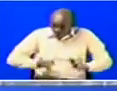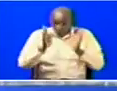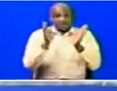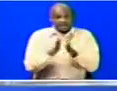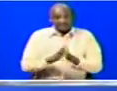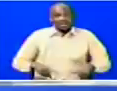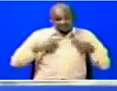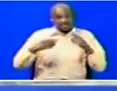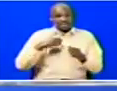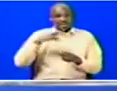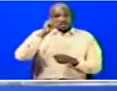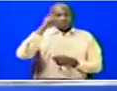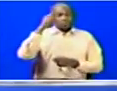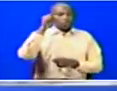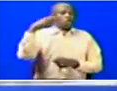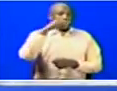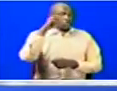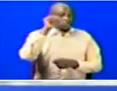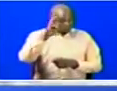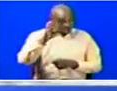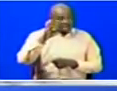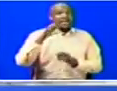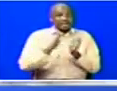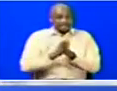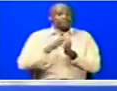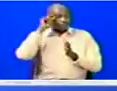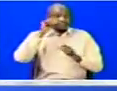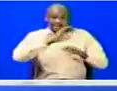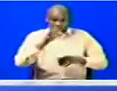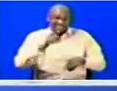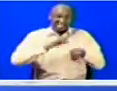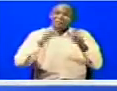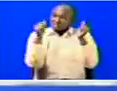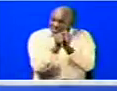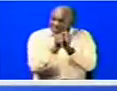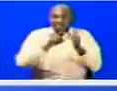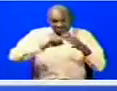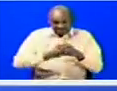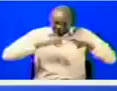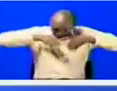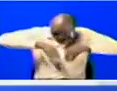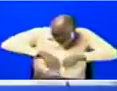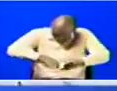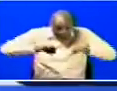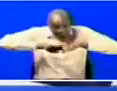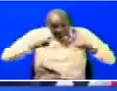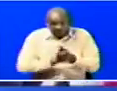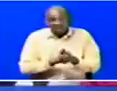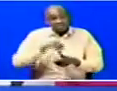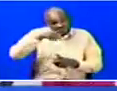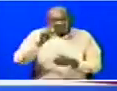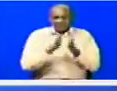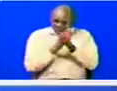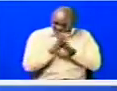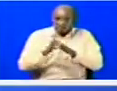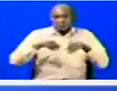in Mutongwe, Mombasa County, Musa began diving at the age of 10 in the Indian Ocean before taking up his passion